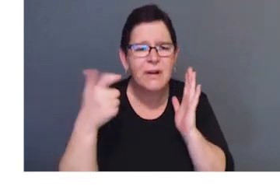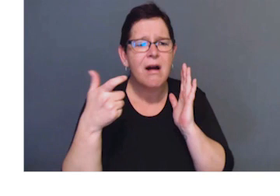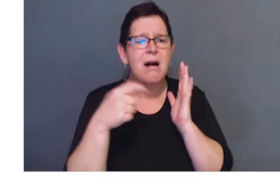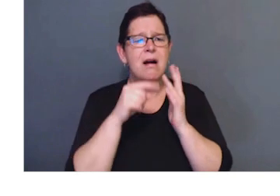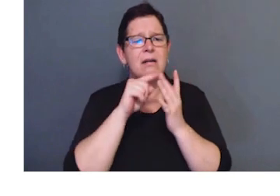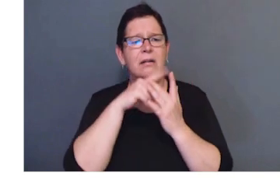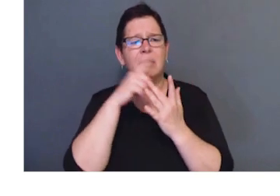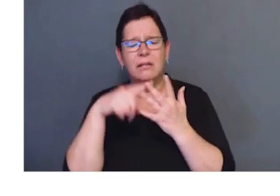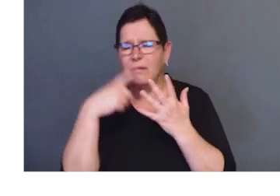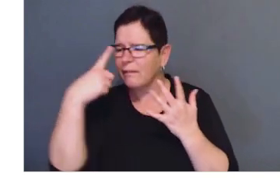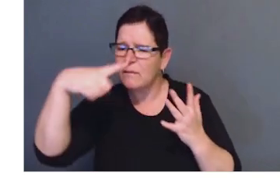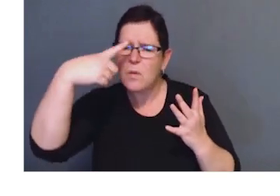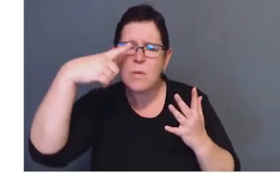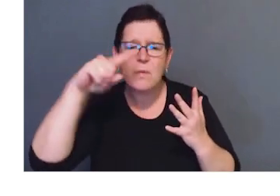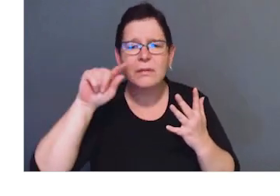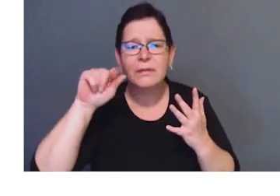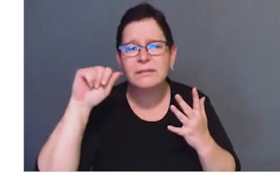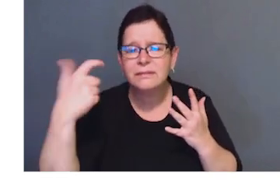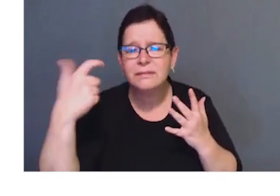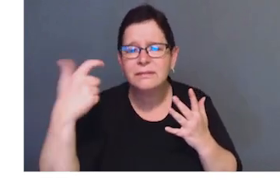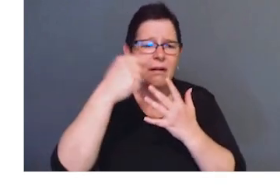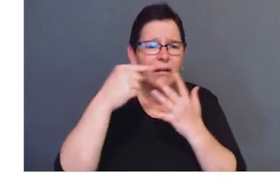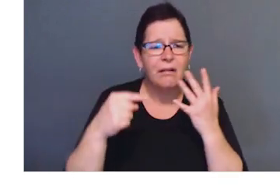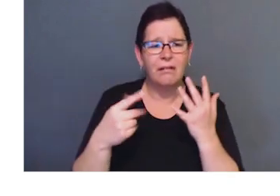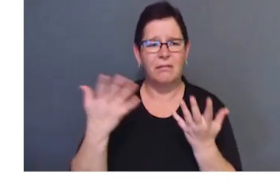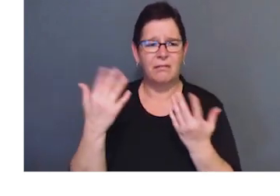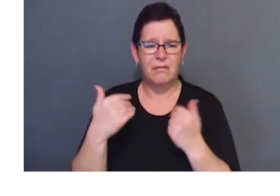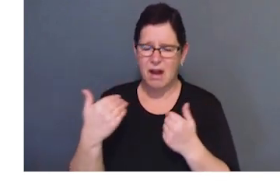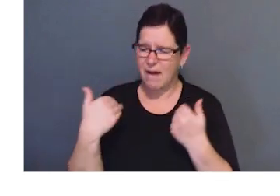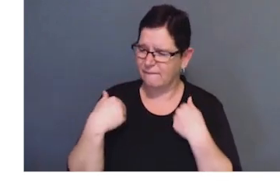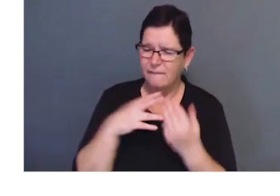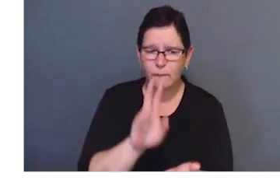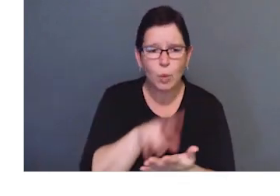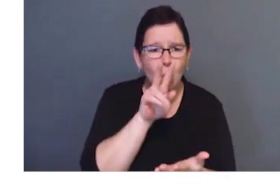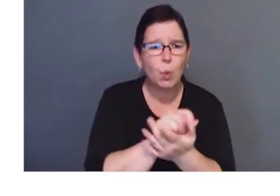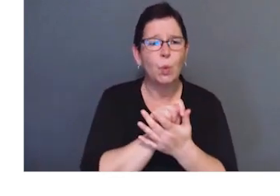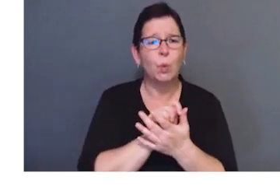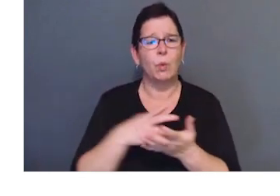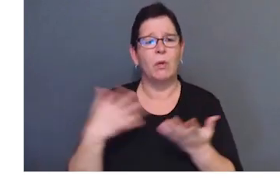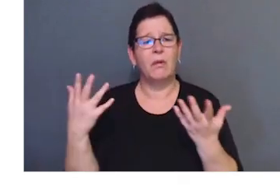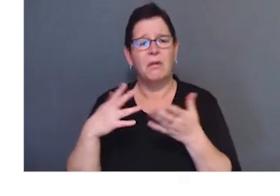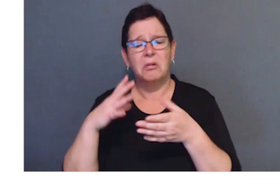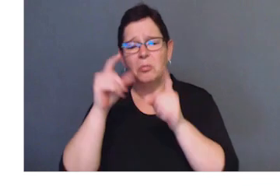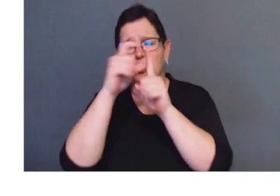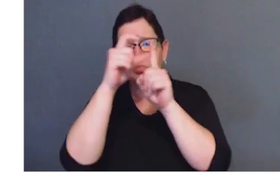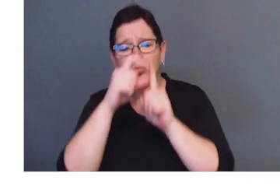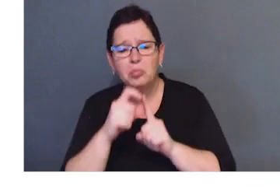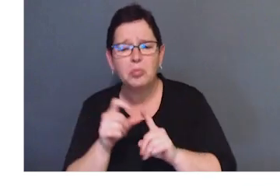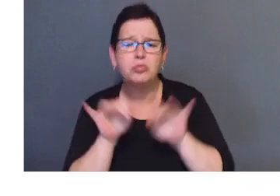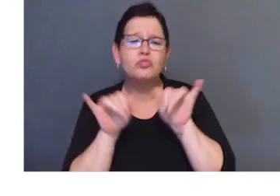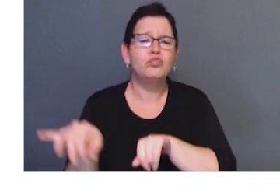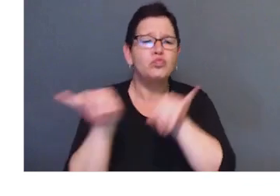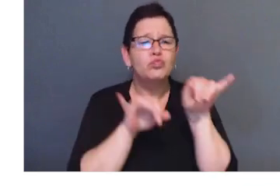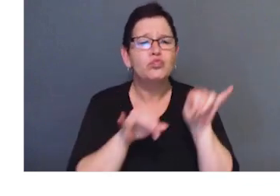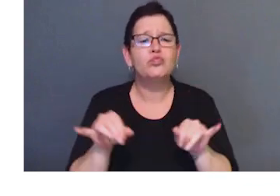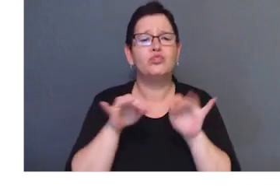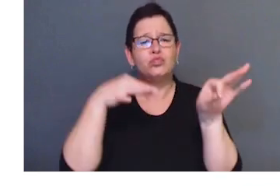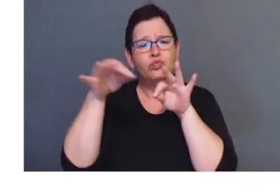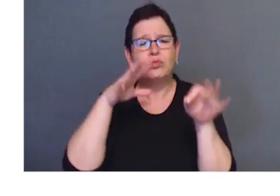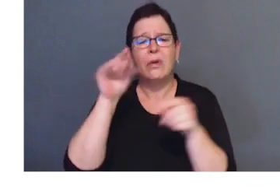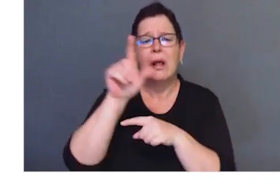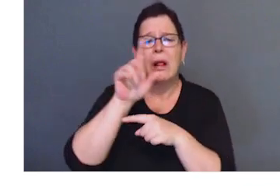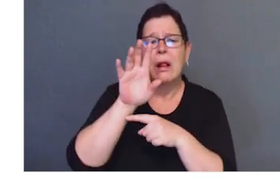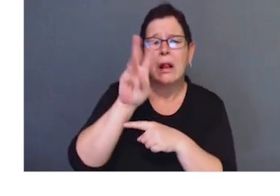terms, and links to websites where you can learn more. There is also lesson plans for teachers and facilitators.